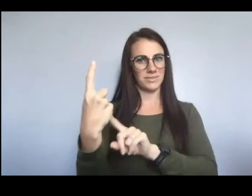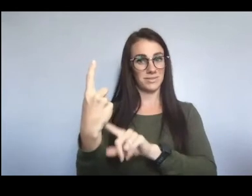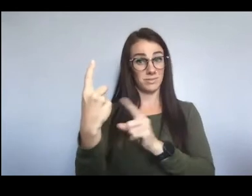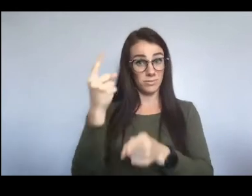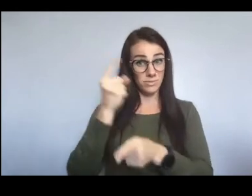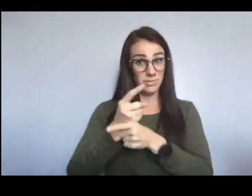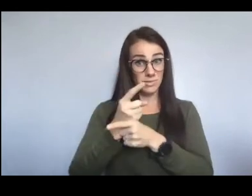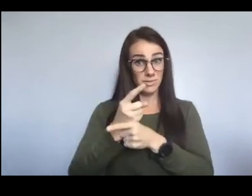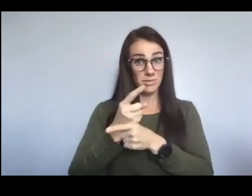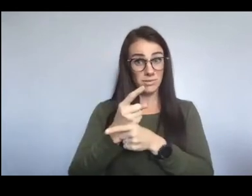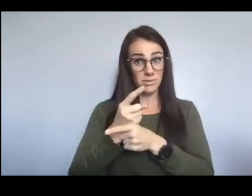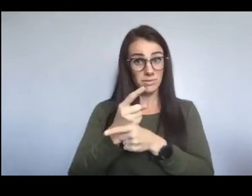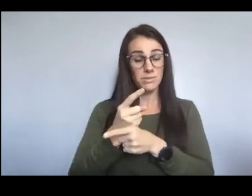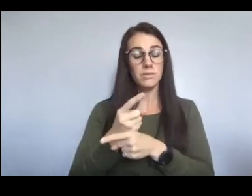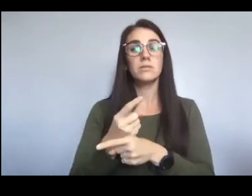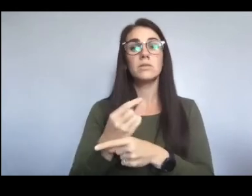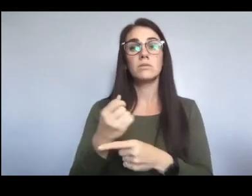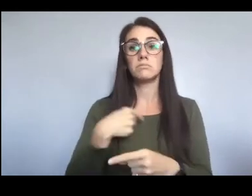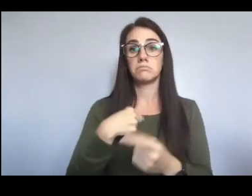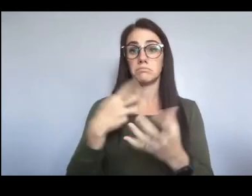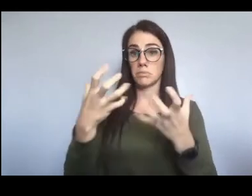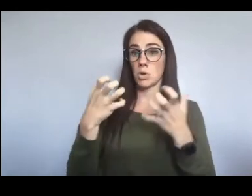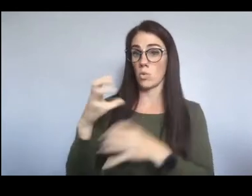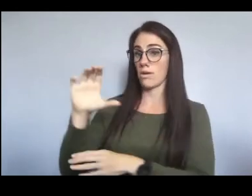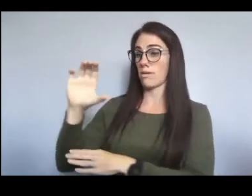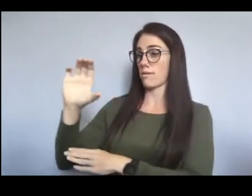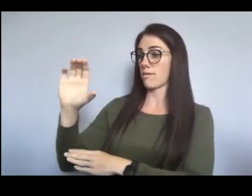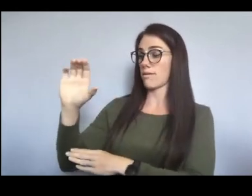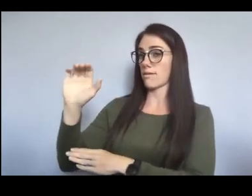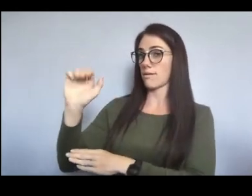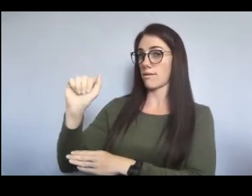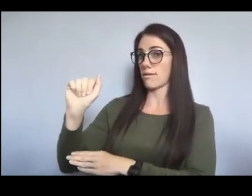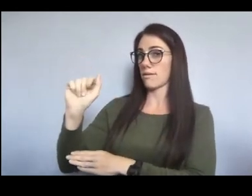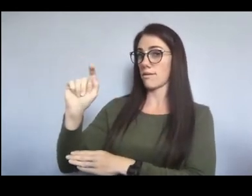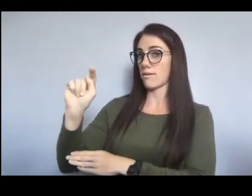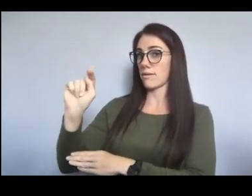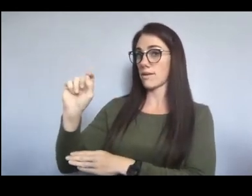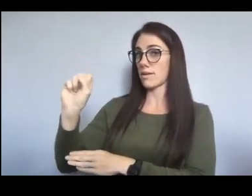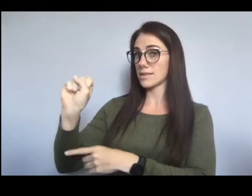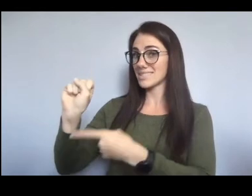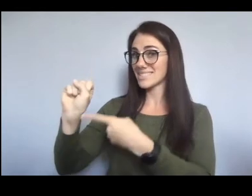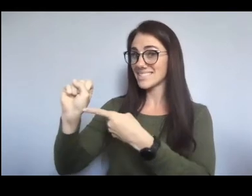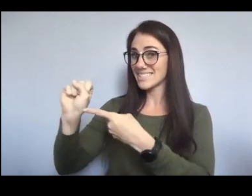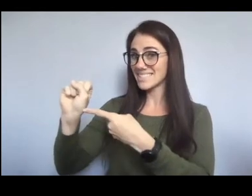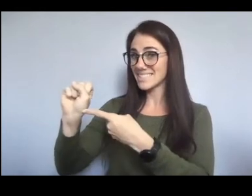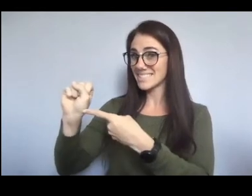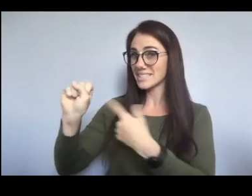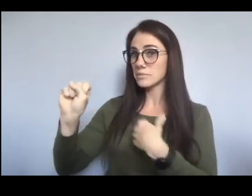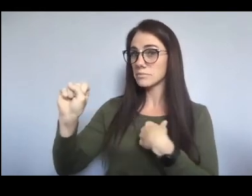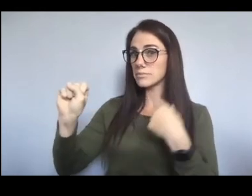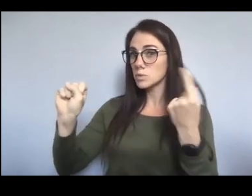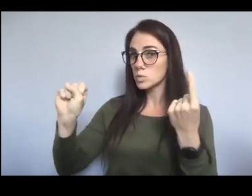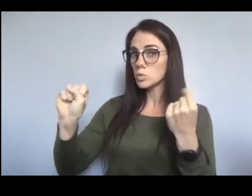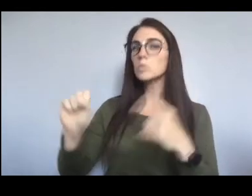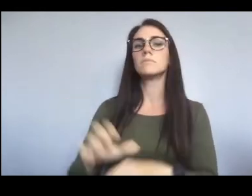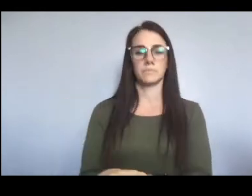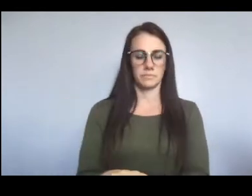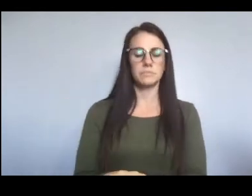So if I sign cat, the sign for cat, it's just one cat. So if I want to make that concept